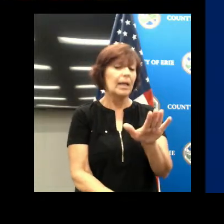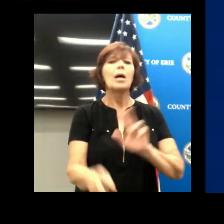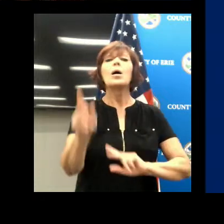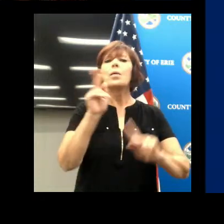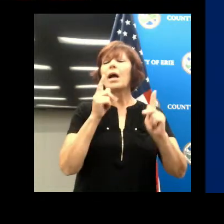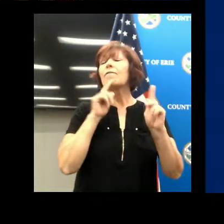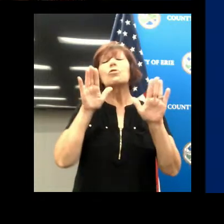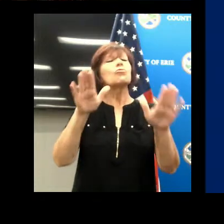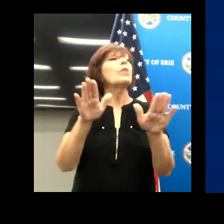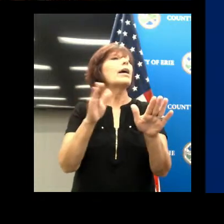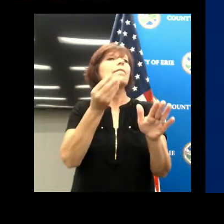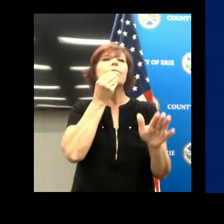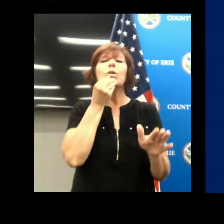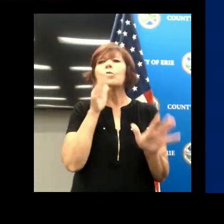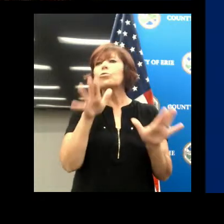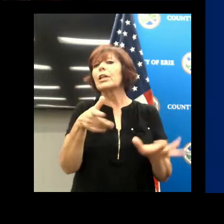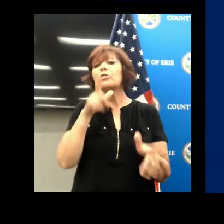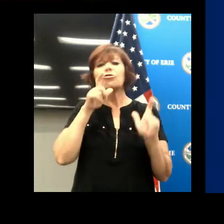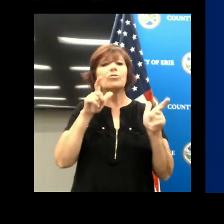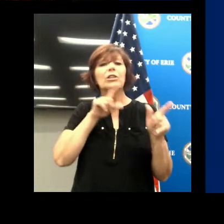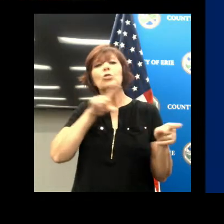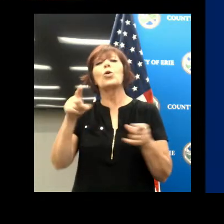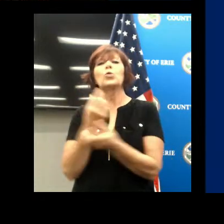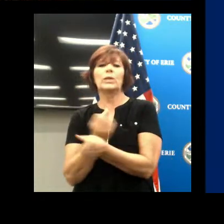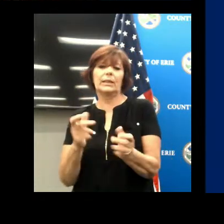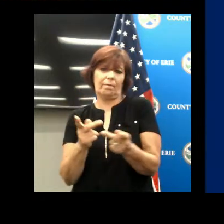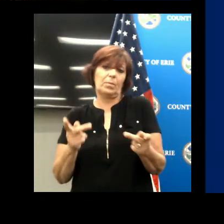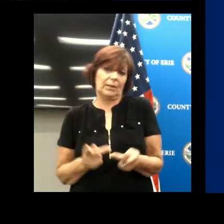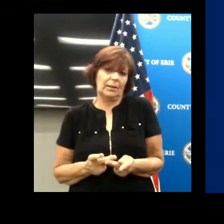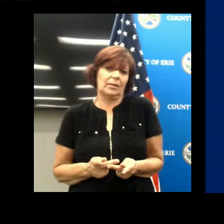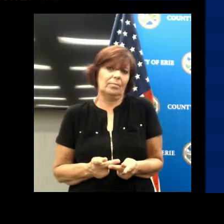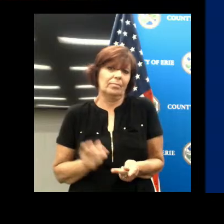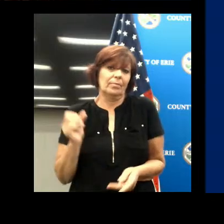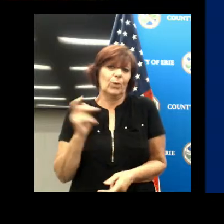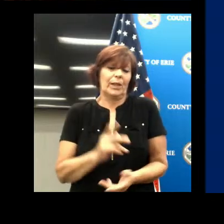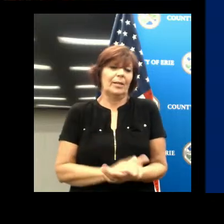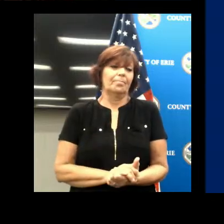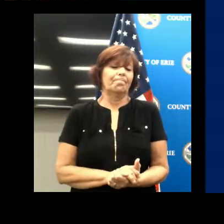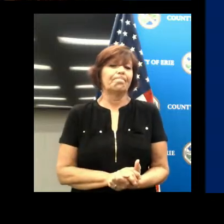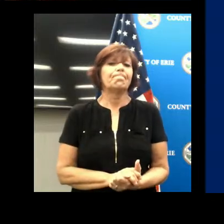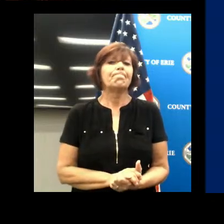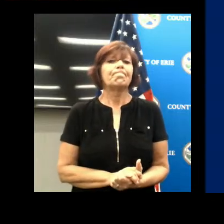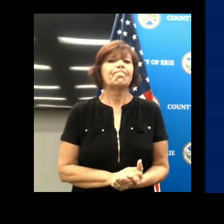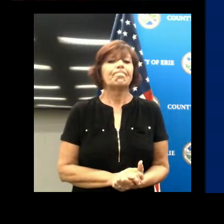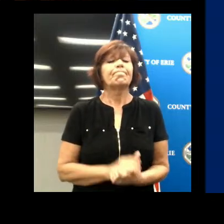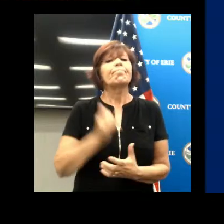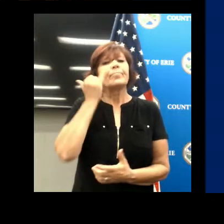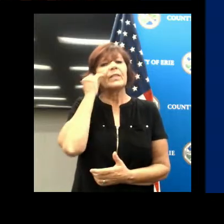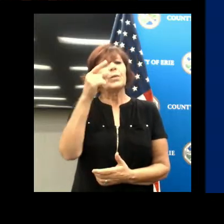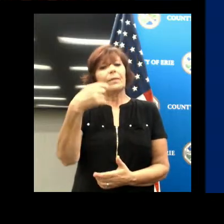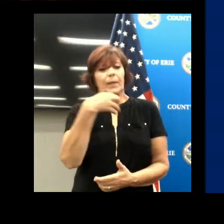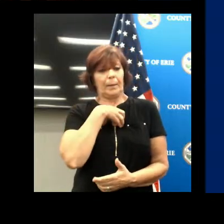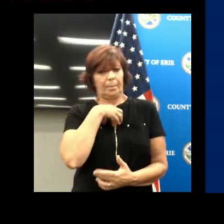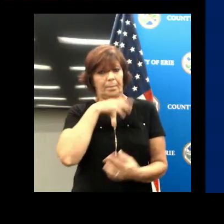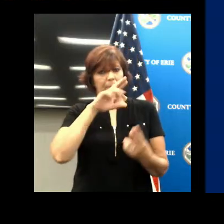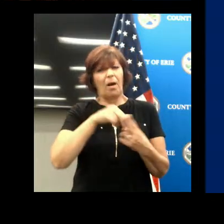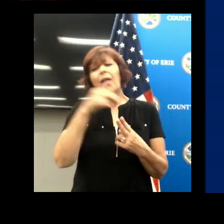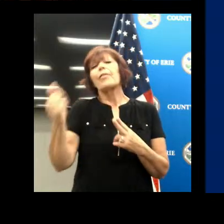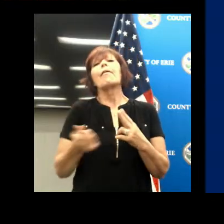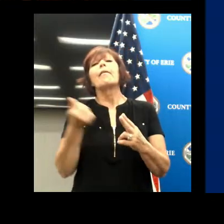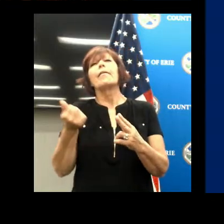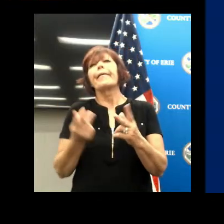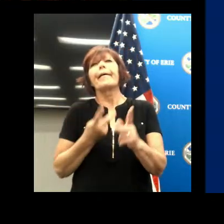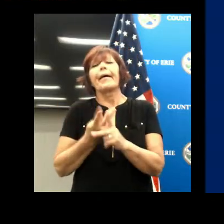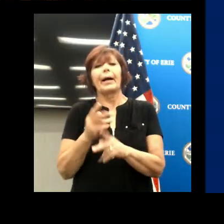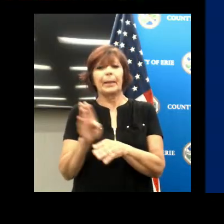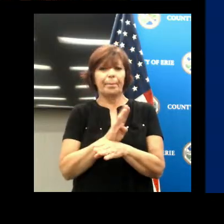great food and good drinks. So you should patron one of those that are behaving. If you have complaints about other types of businesses